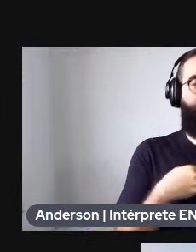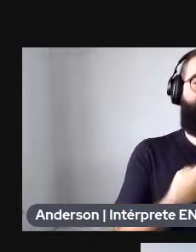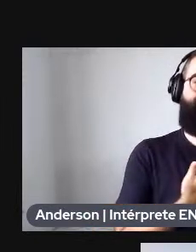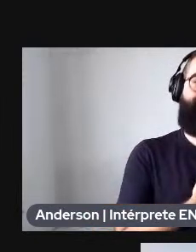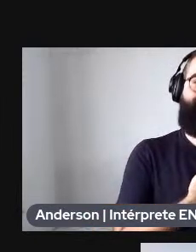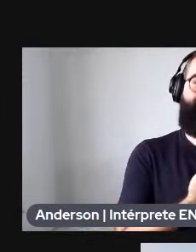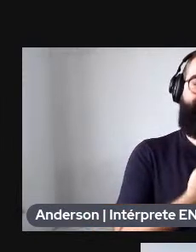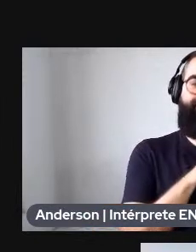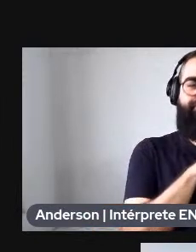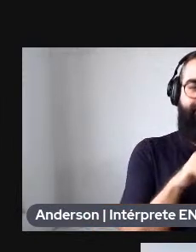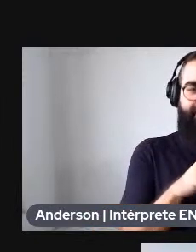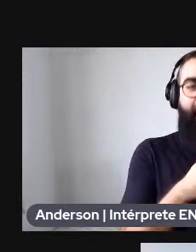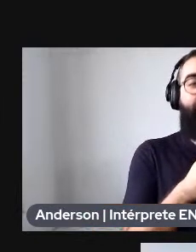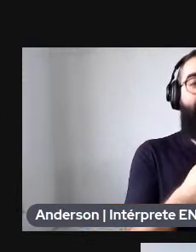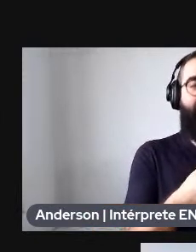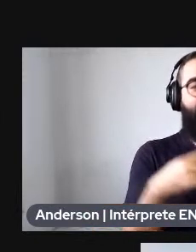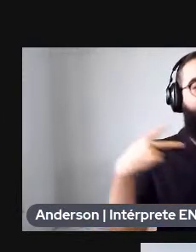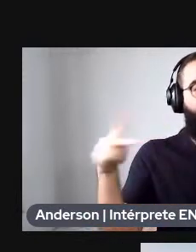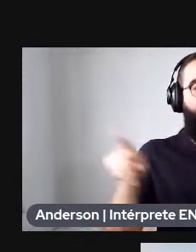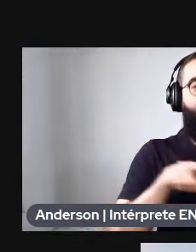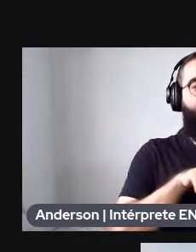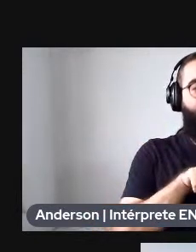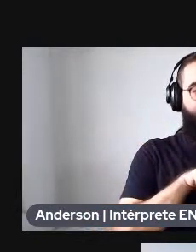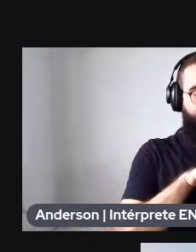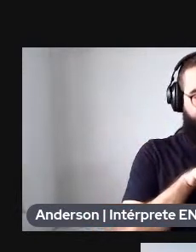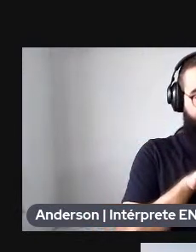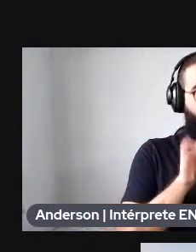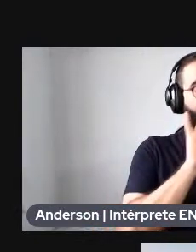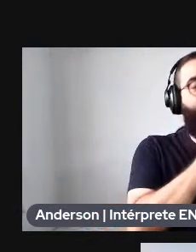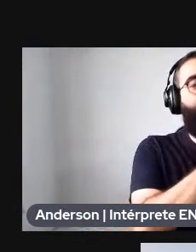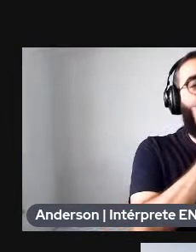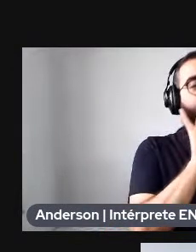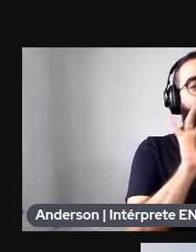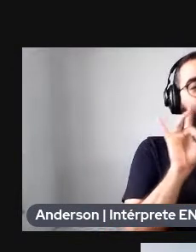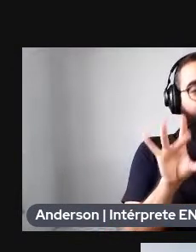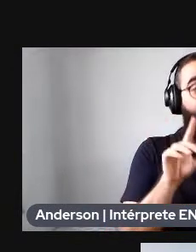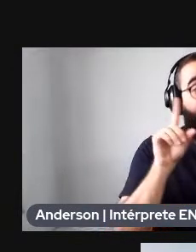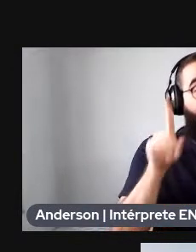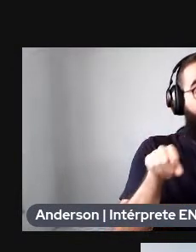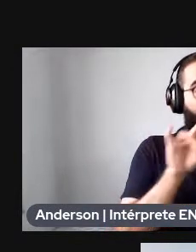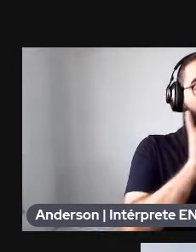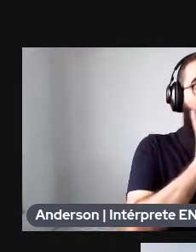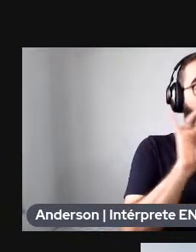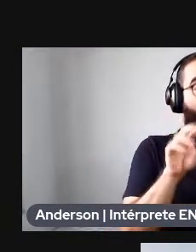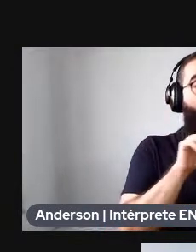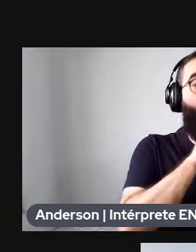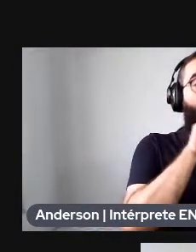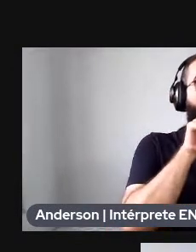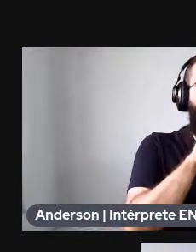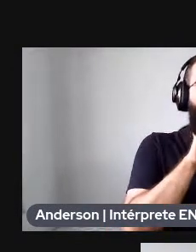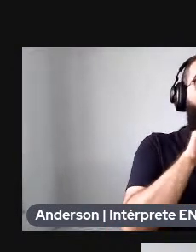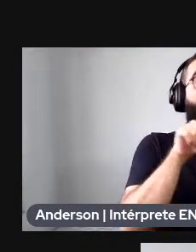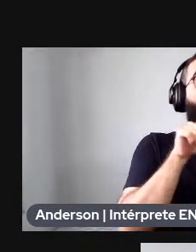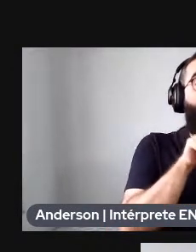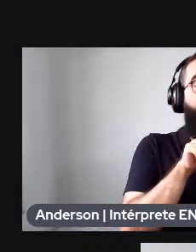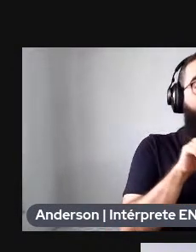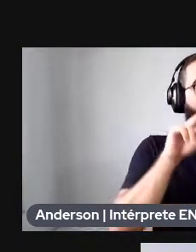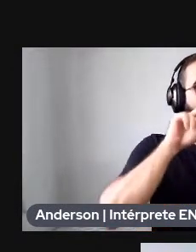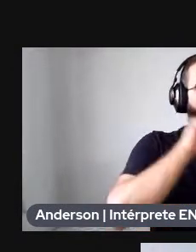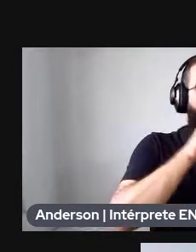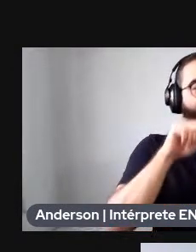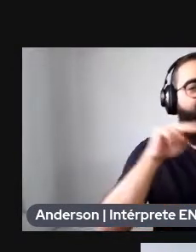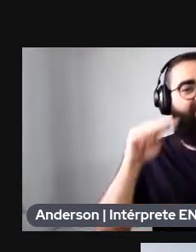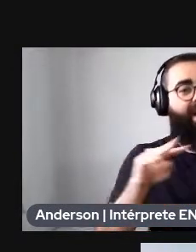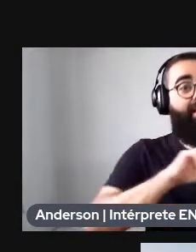their works, each of them representing a functionalist point of view. Hella Olbertz